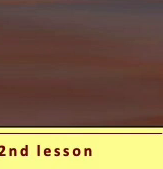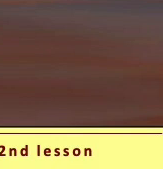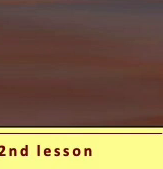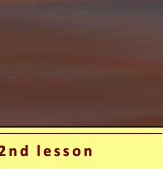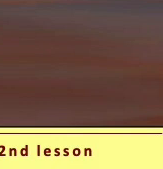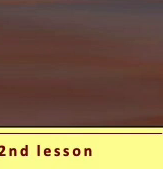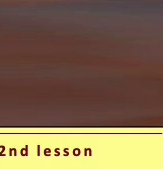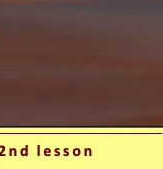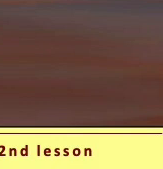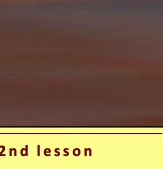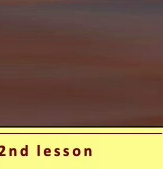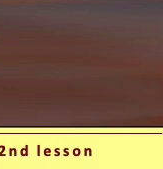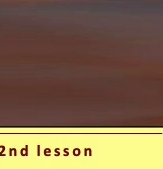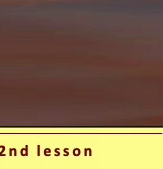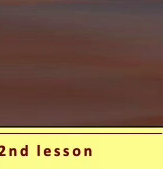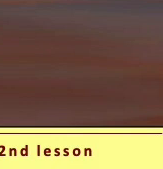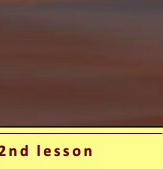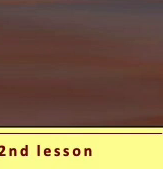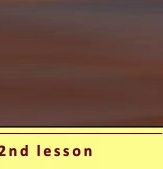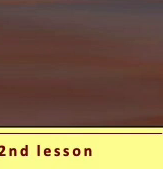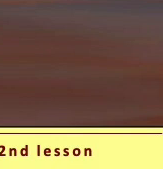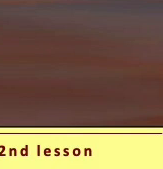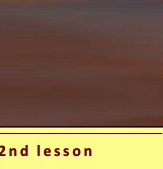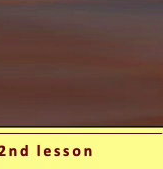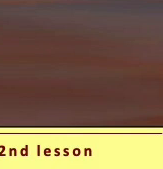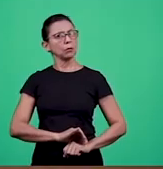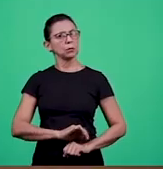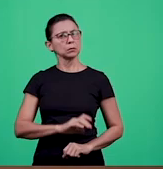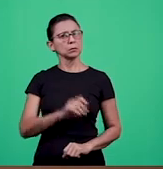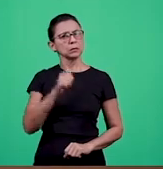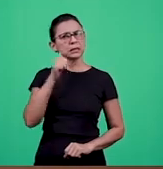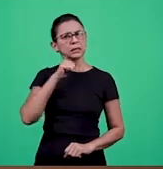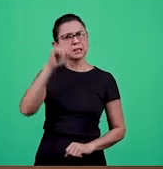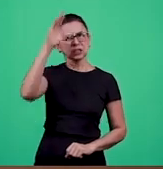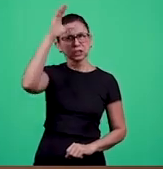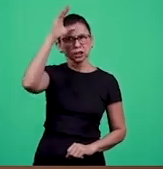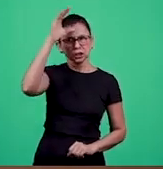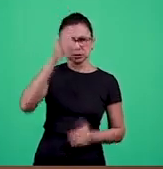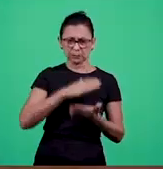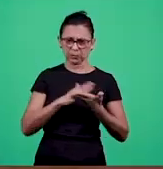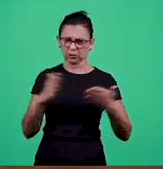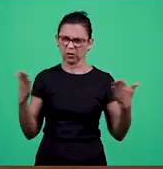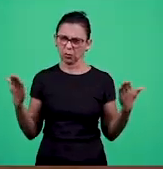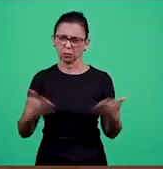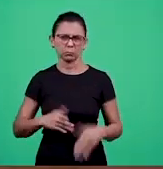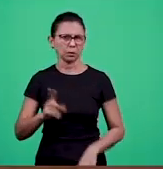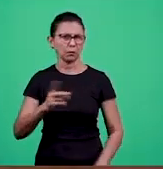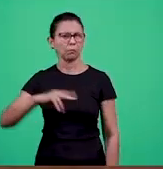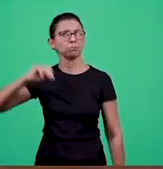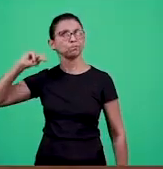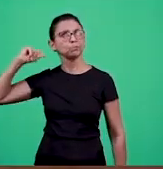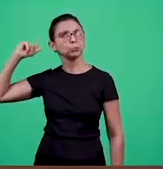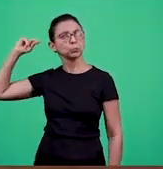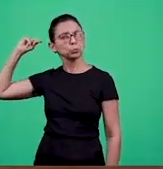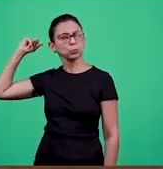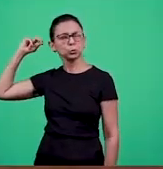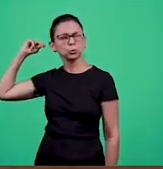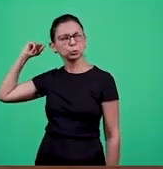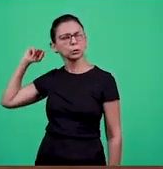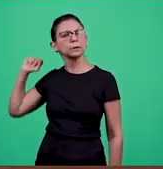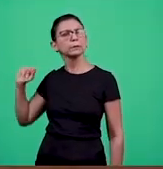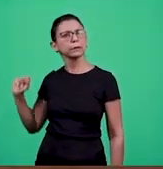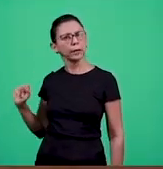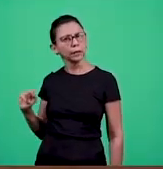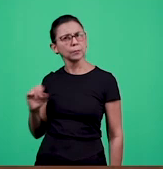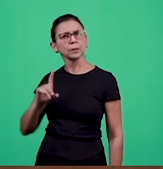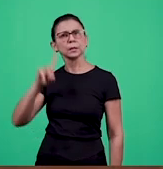Everything that makes us go far from the Lord is a sin. But did this happen now? No, this happened has